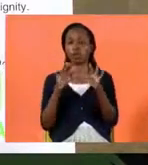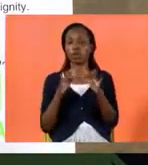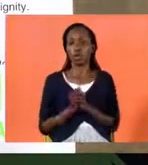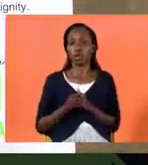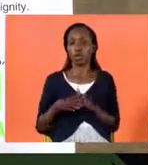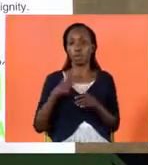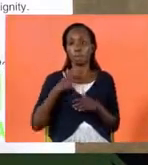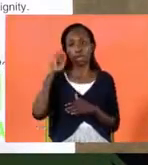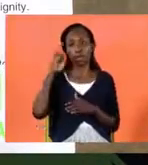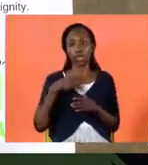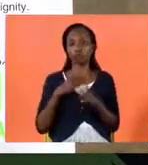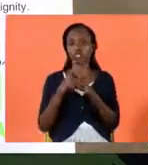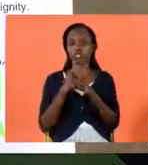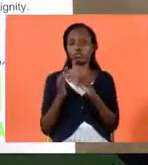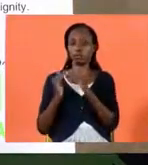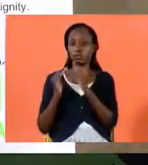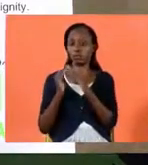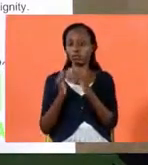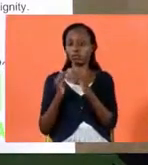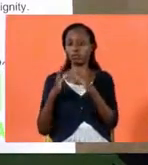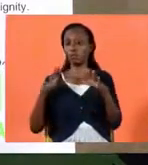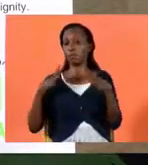mean, there's different levels or layers of people who